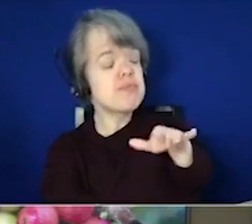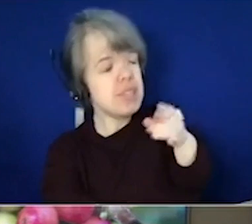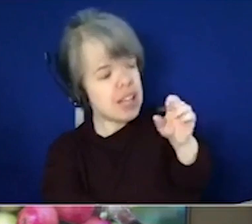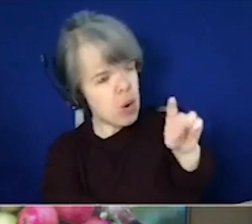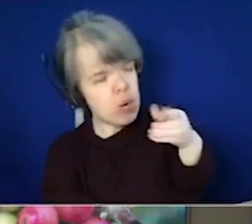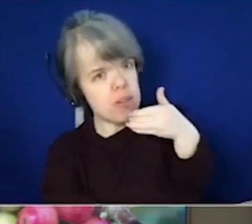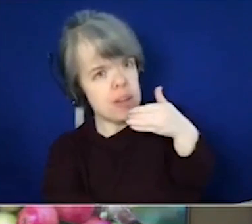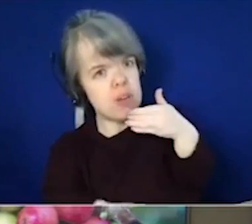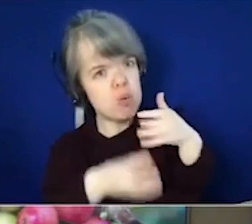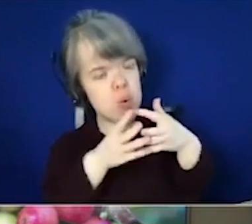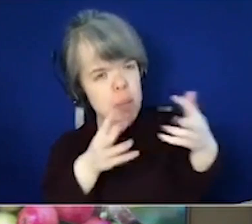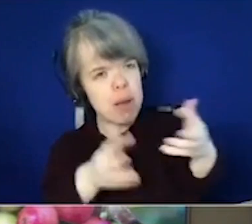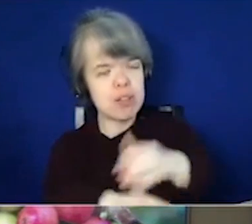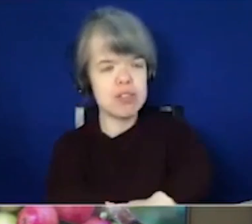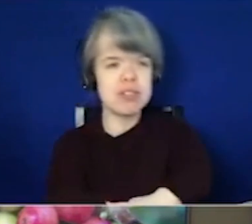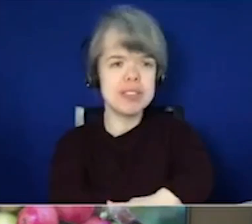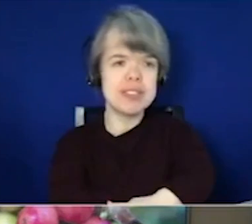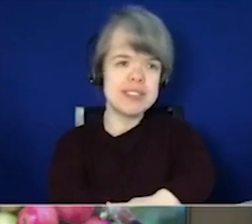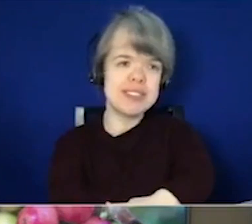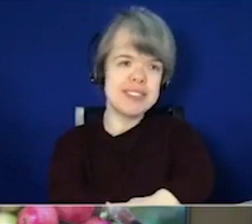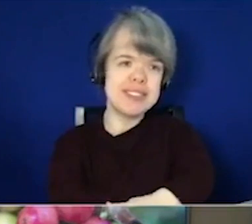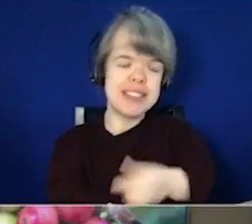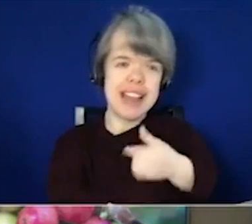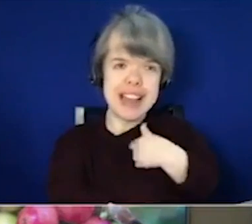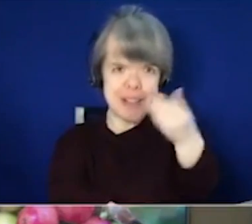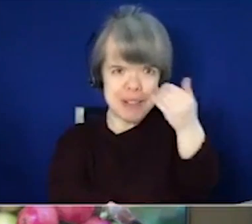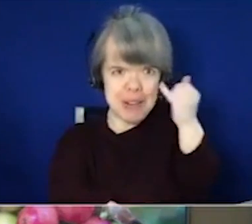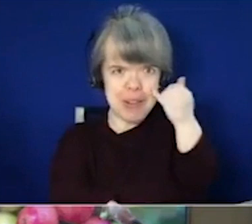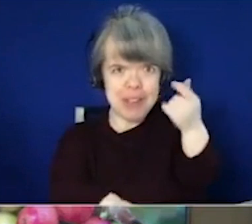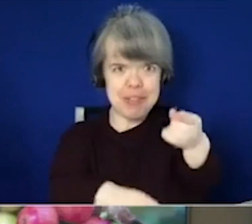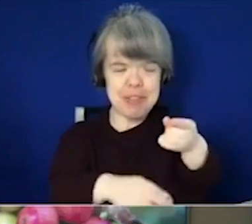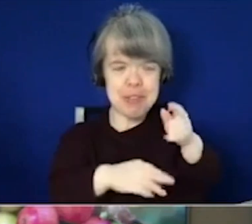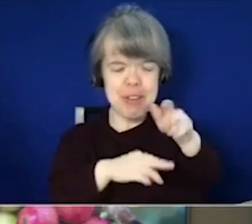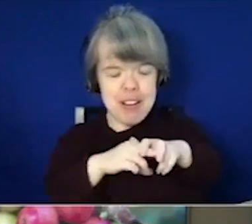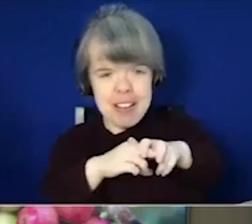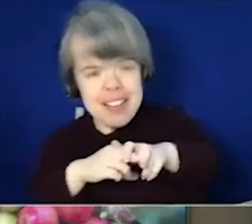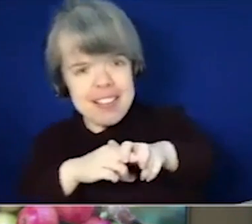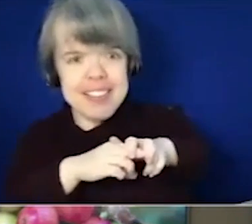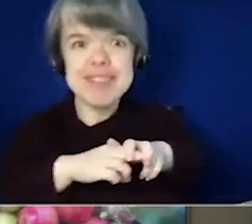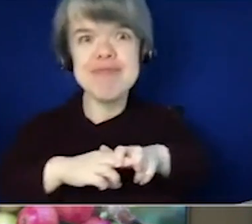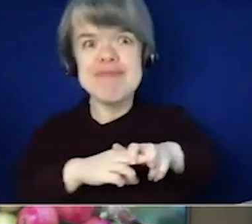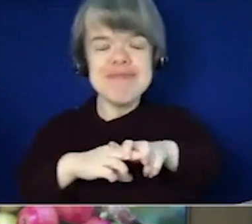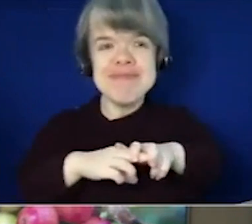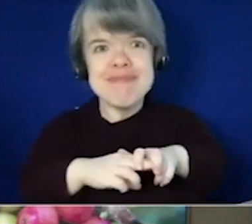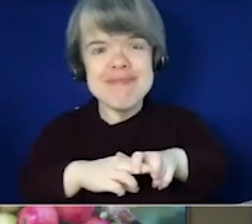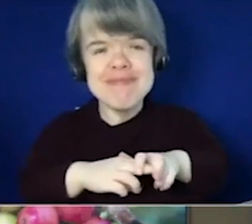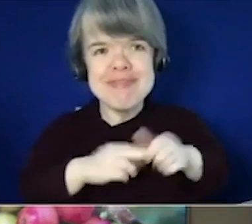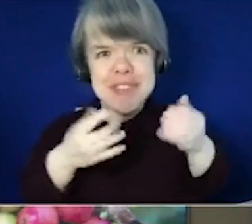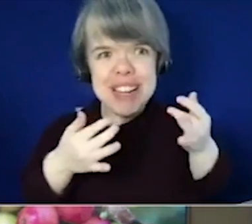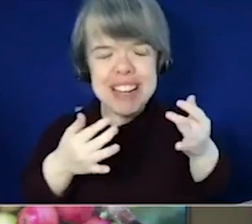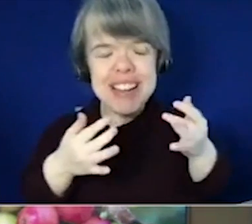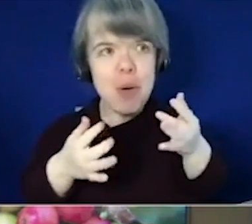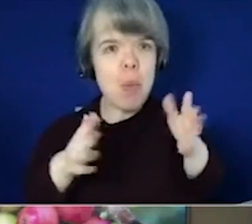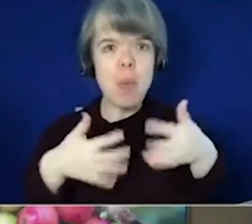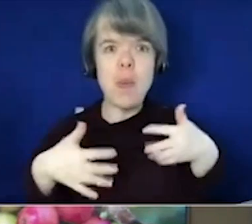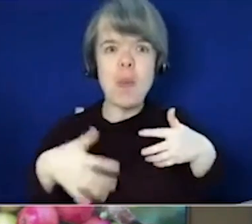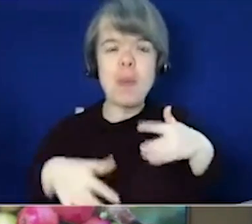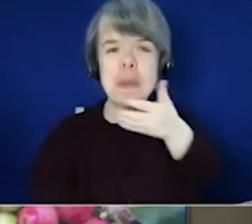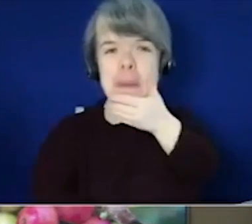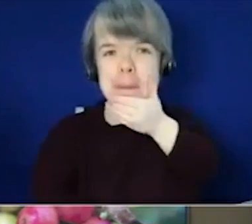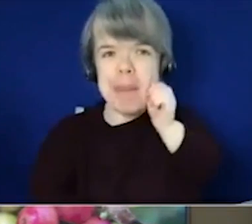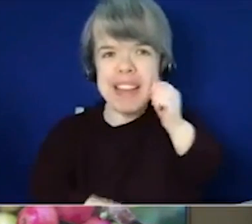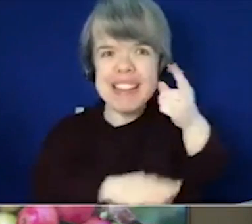a gift in so many ways the experience of Starbucks coffee is for our partners, for our customers, and all of